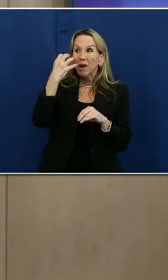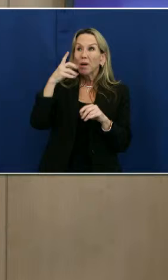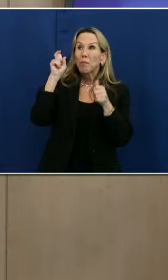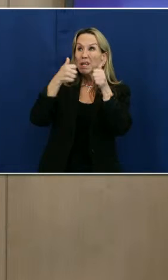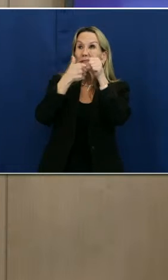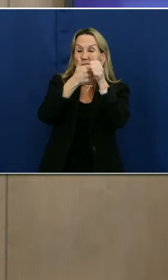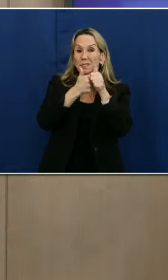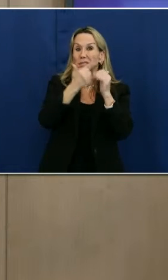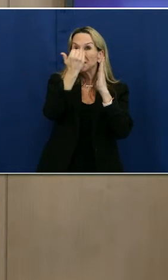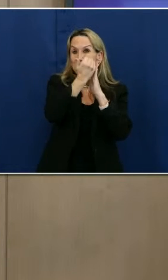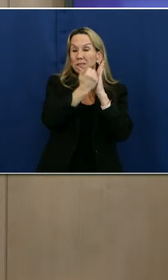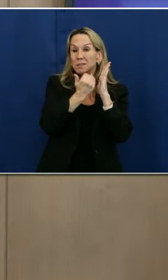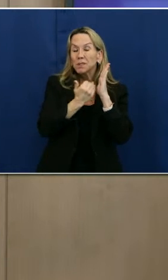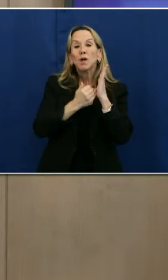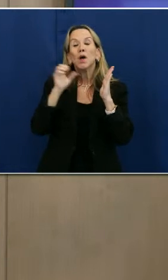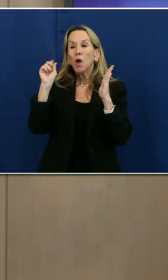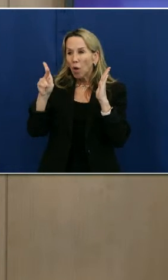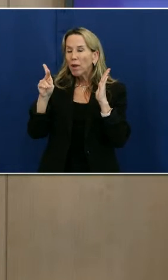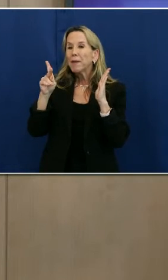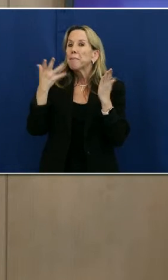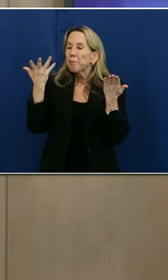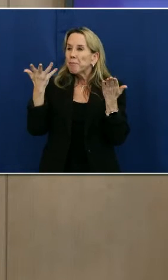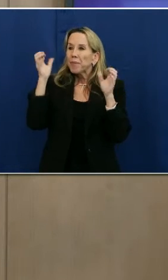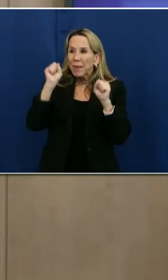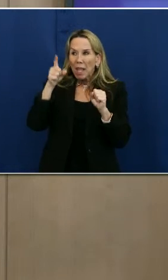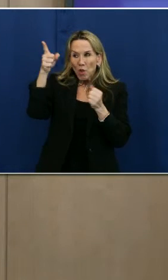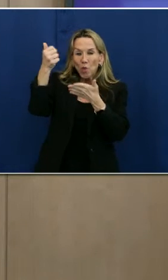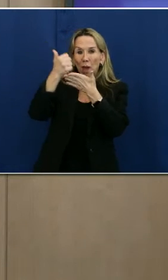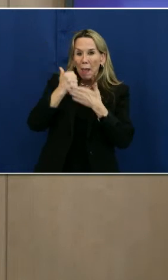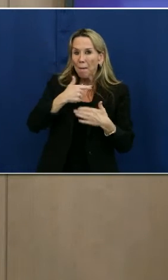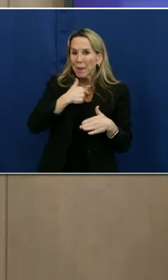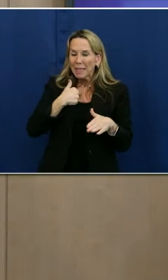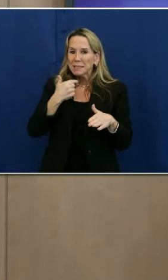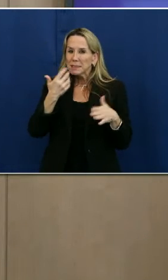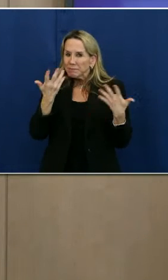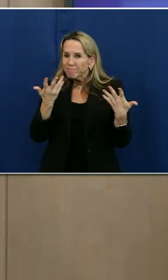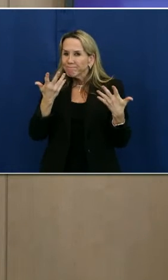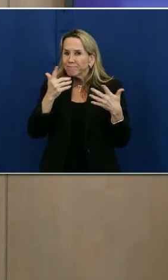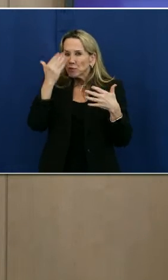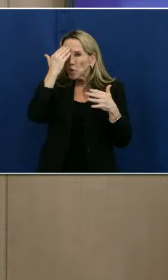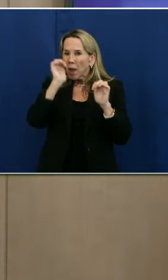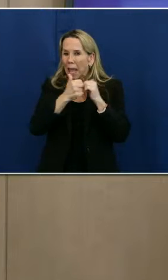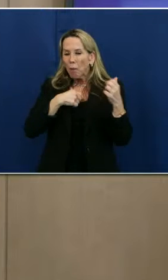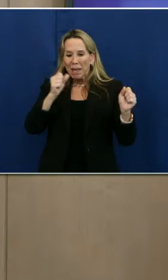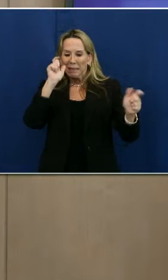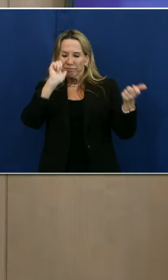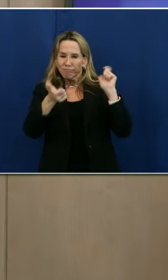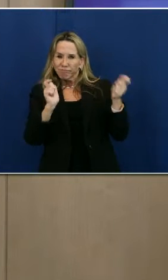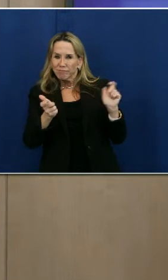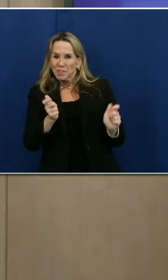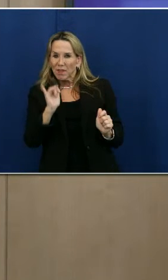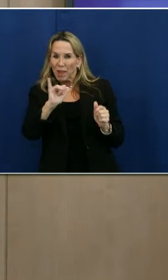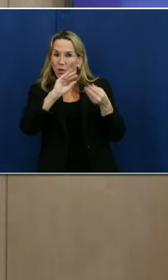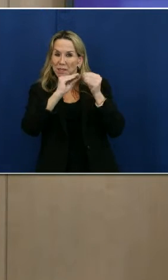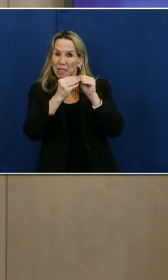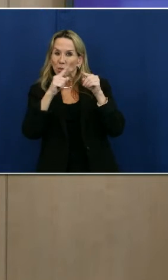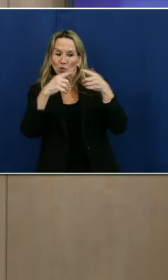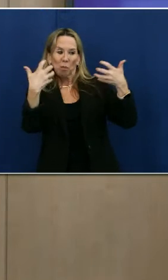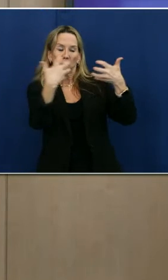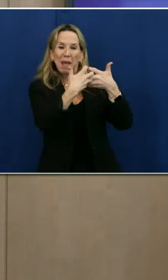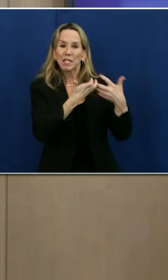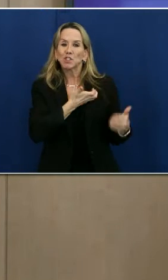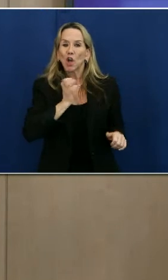help contribute to a better adjusted case rate. So